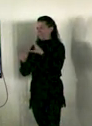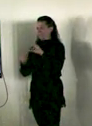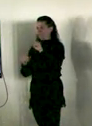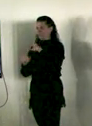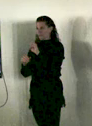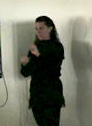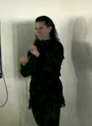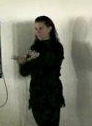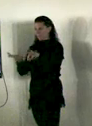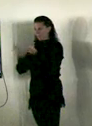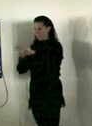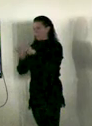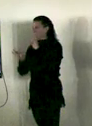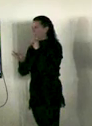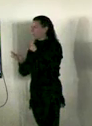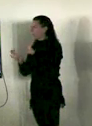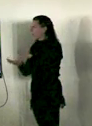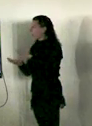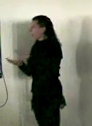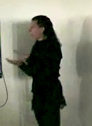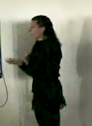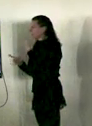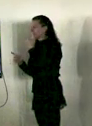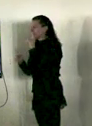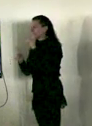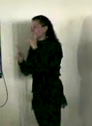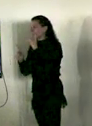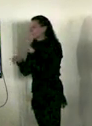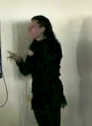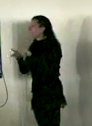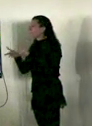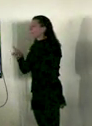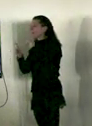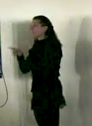internet, expecting choruses of agreement, and I did not find it.